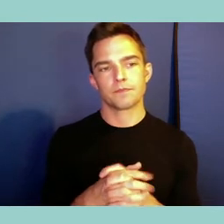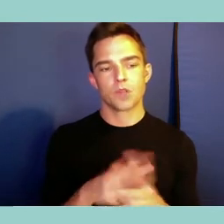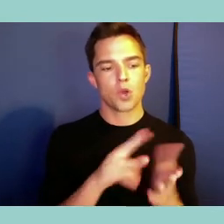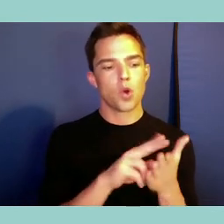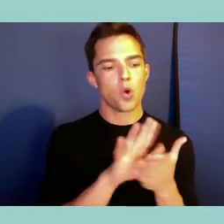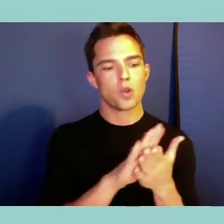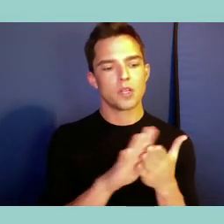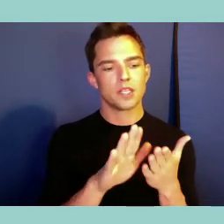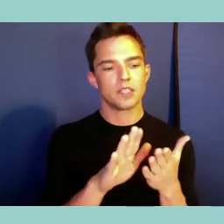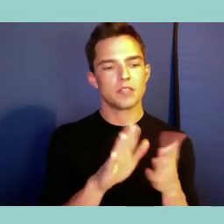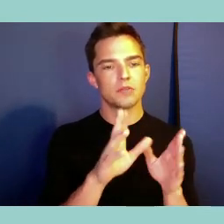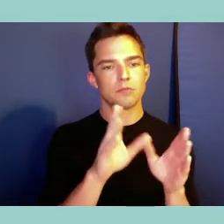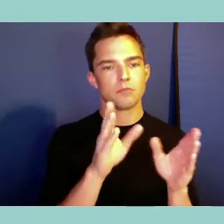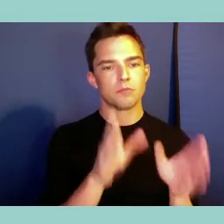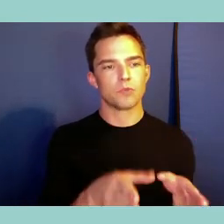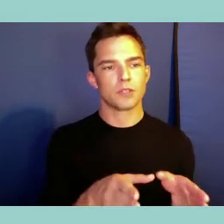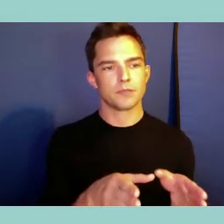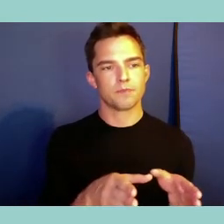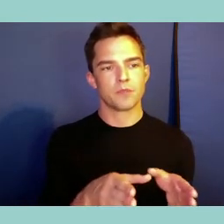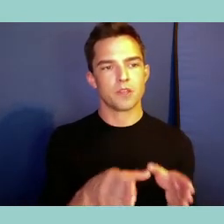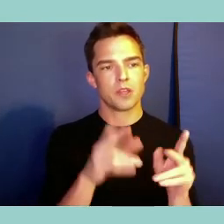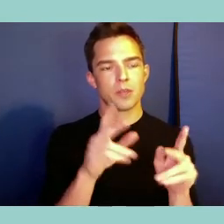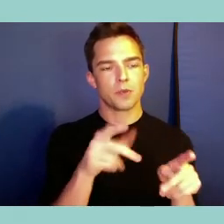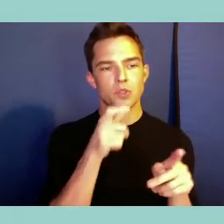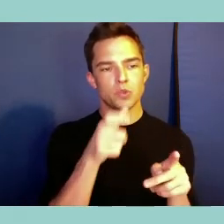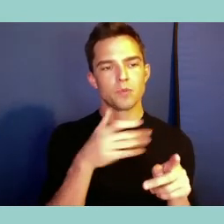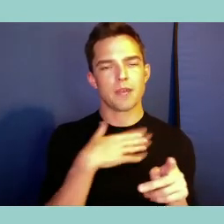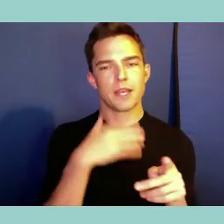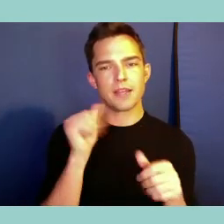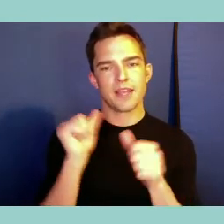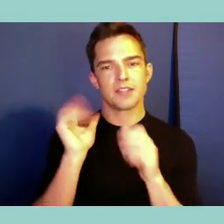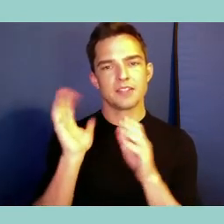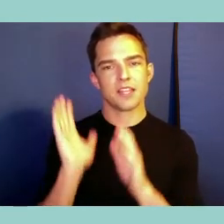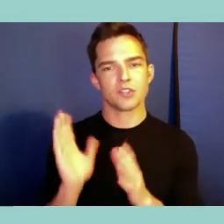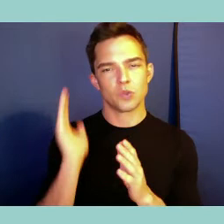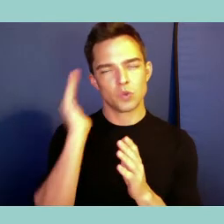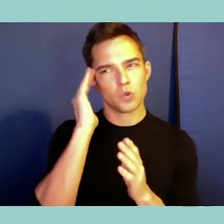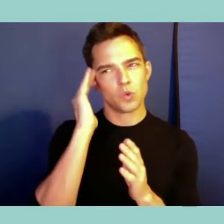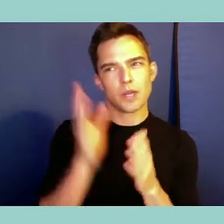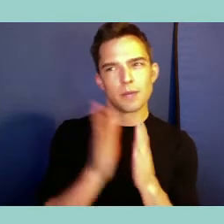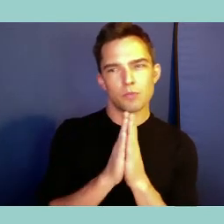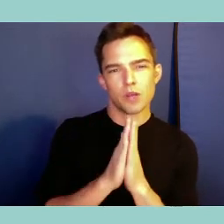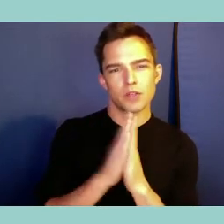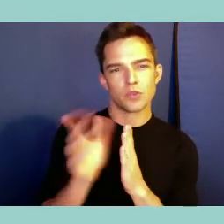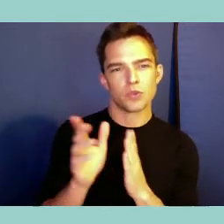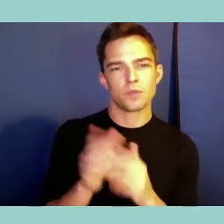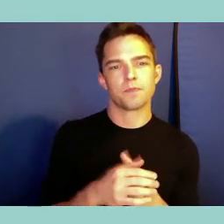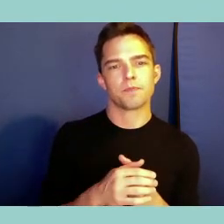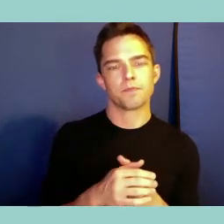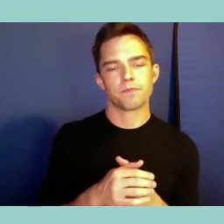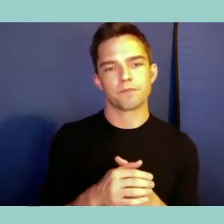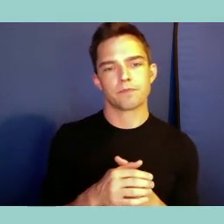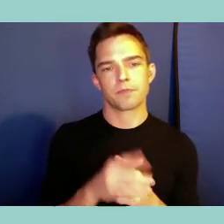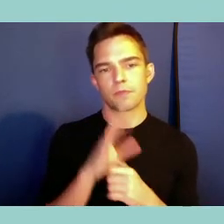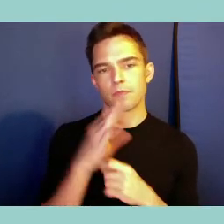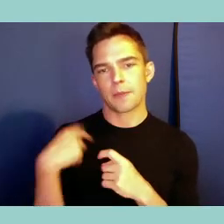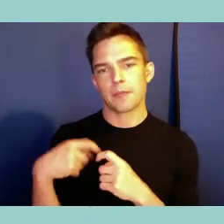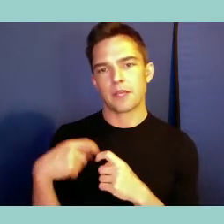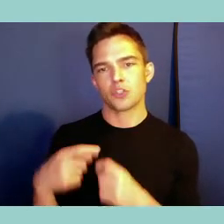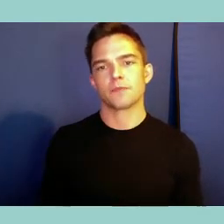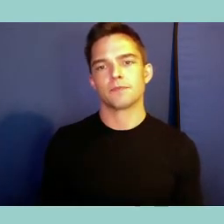Holy One, one whom my ancestors knew and prayed to. Dios de mis